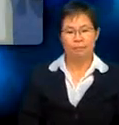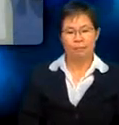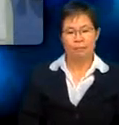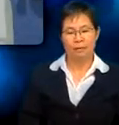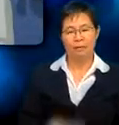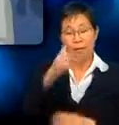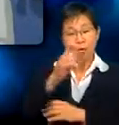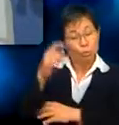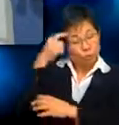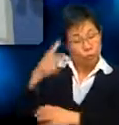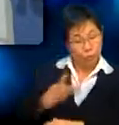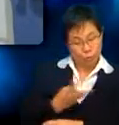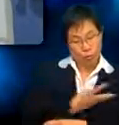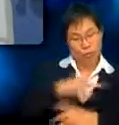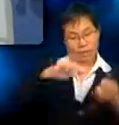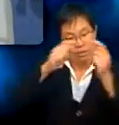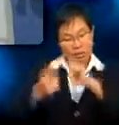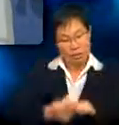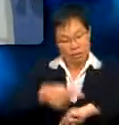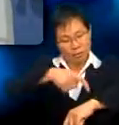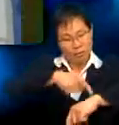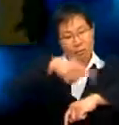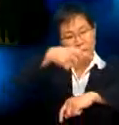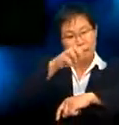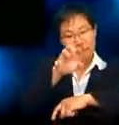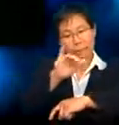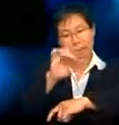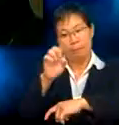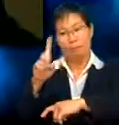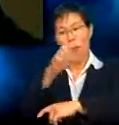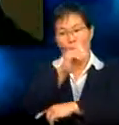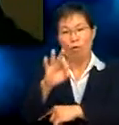Do you think we can change the period of an oscillation?